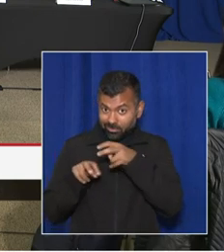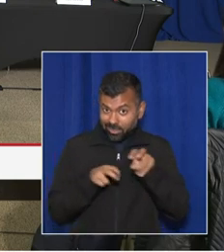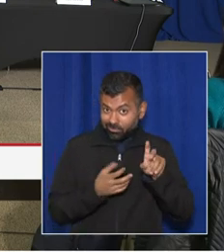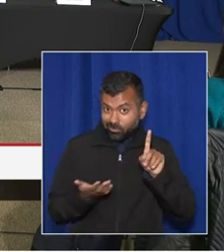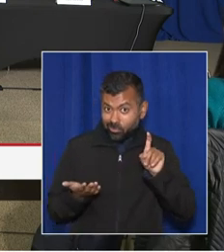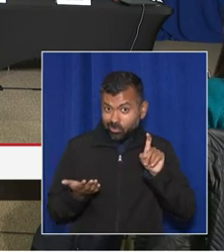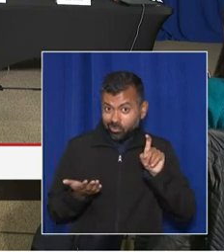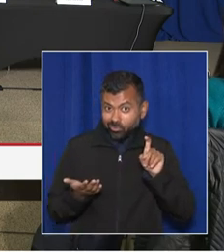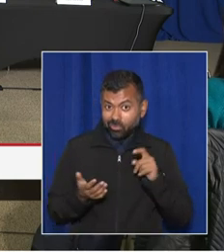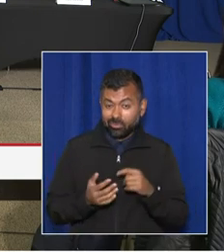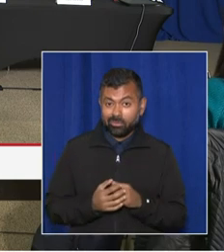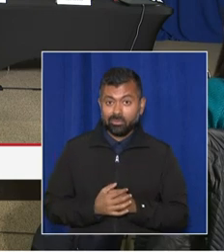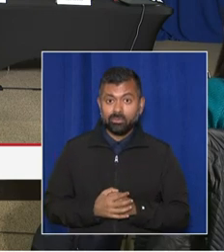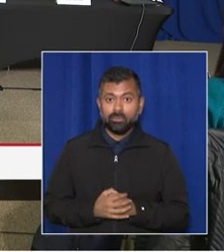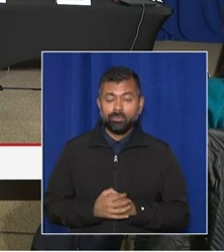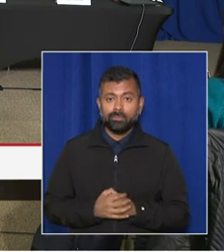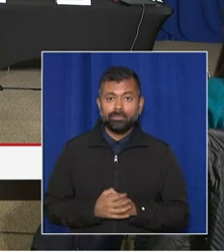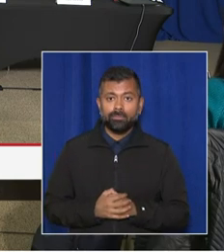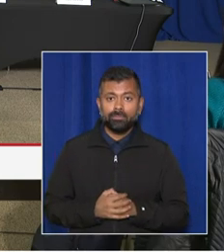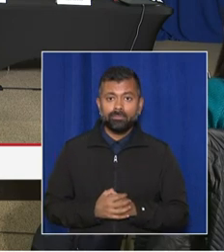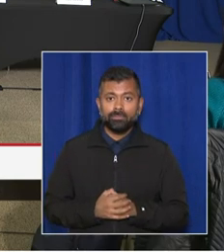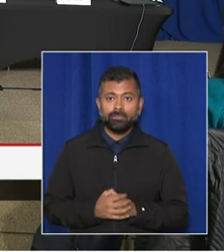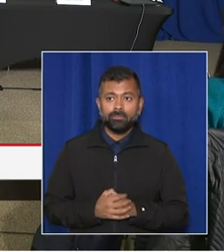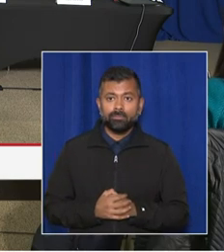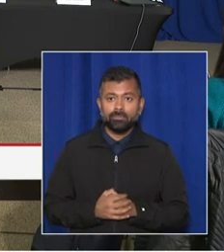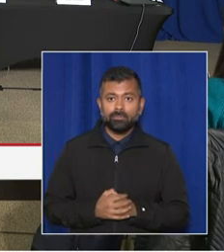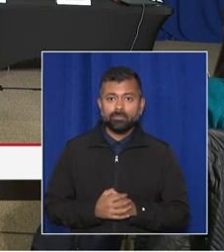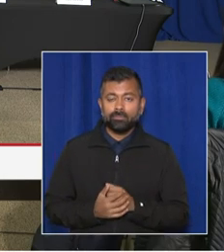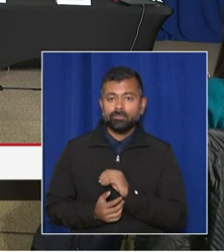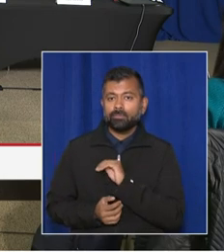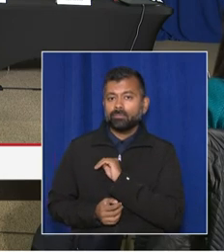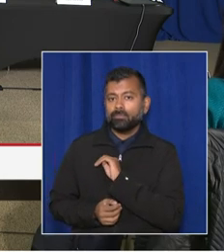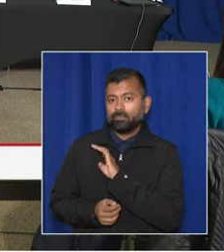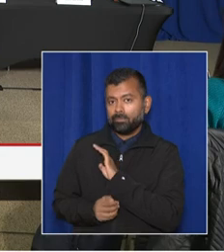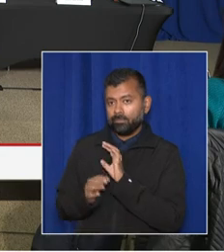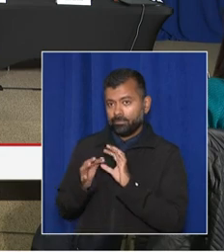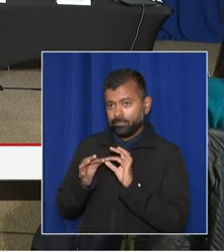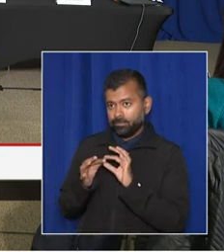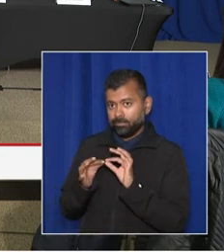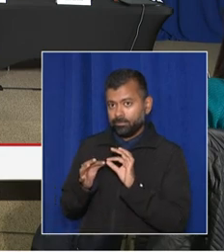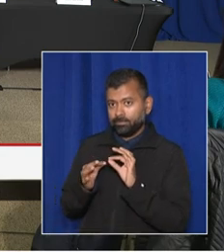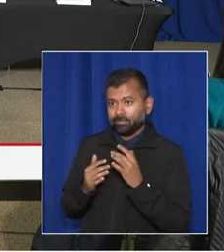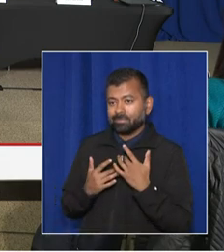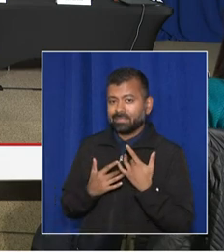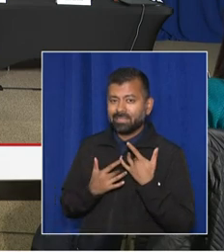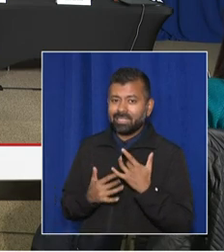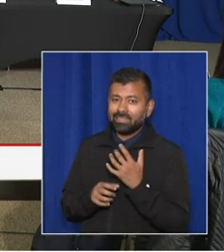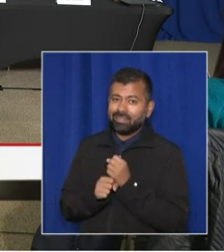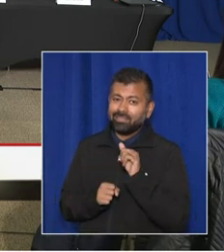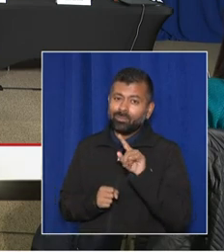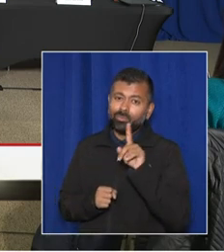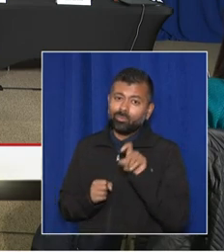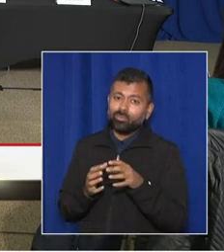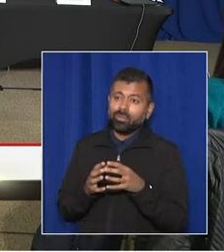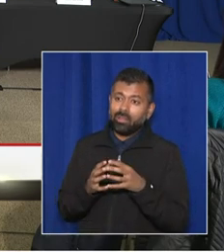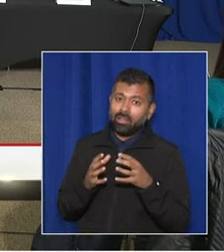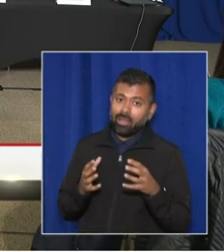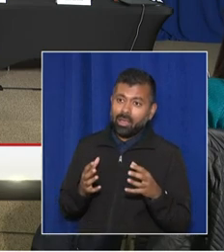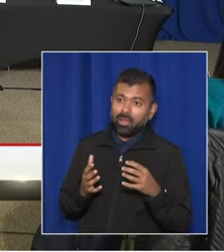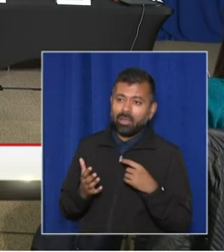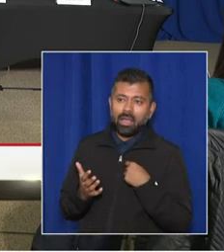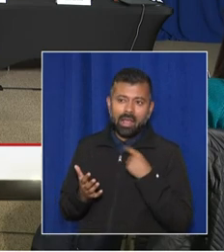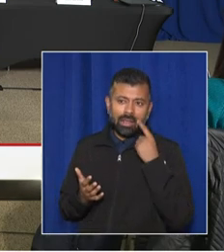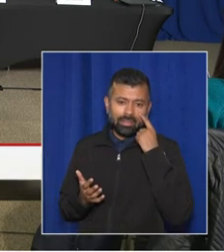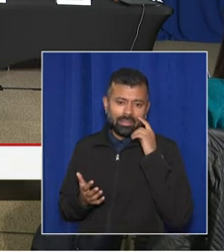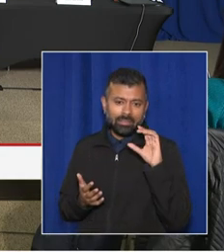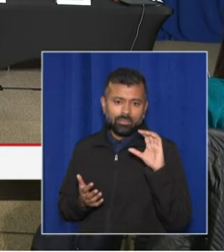Charles, it's a federal, we get this question, yes, so, I think you know this answer, right? Okay, yeah, go